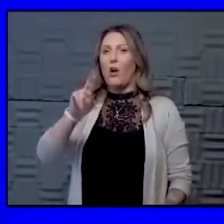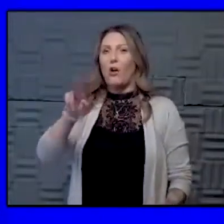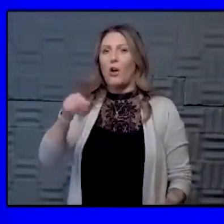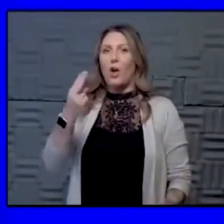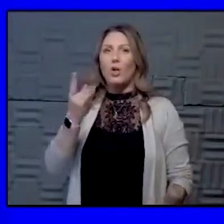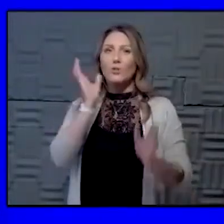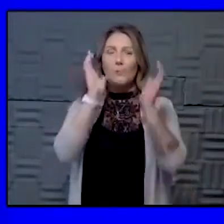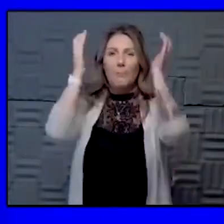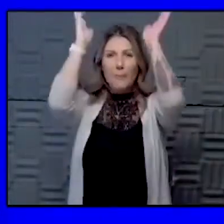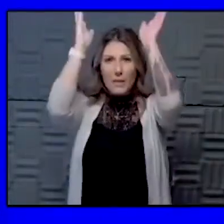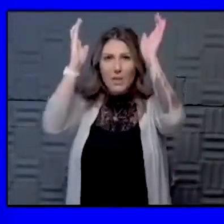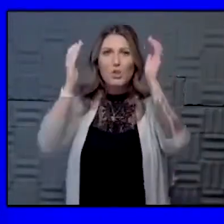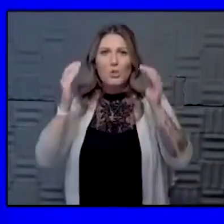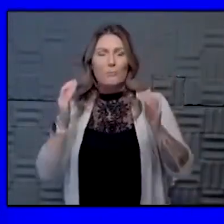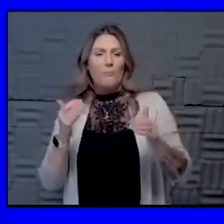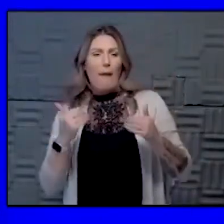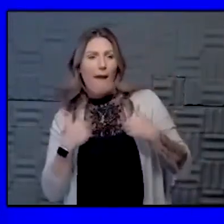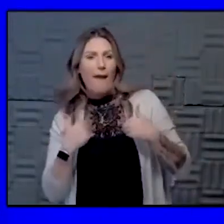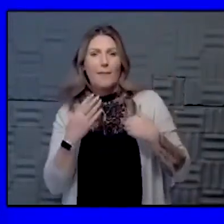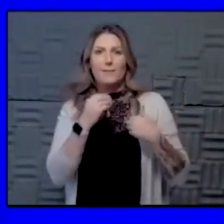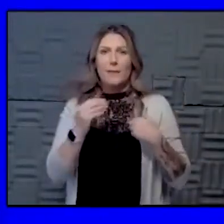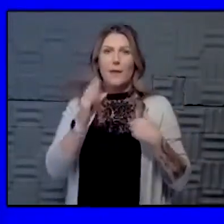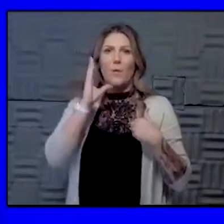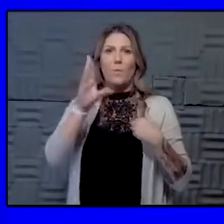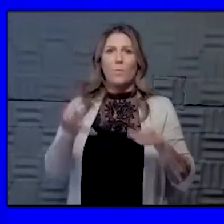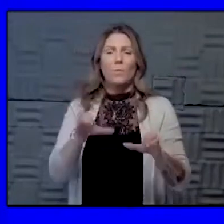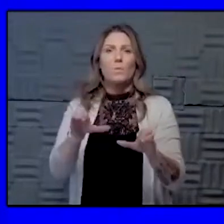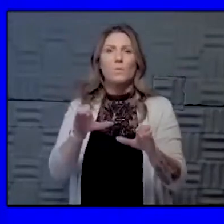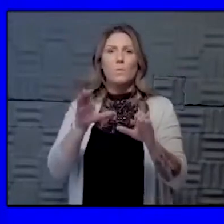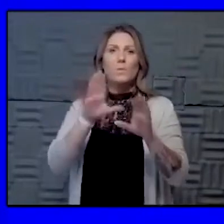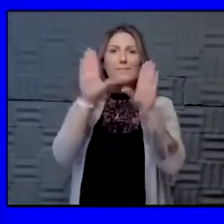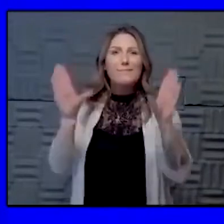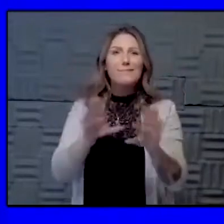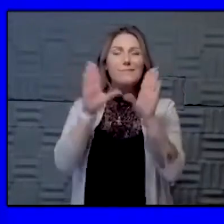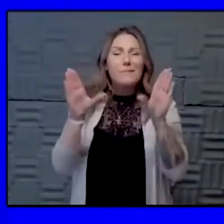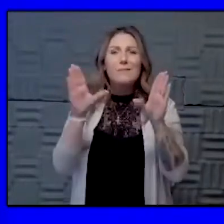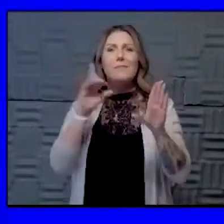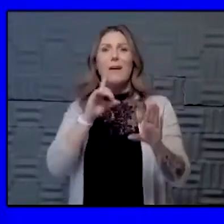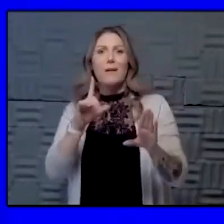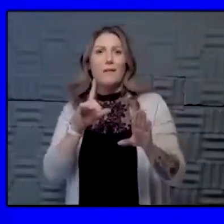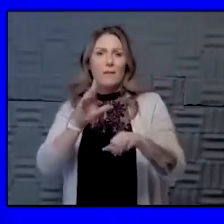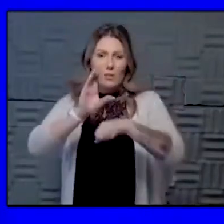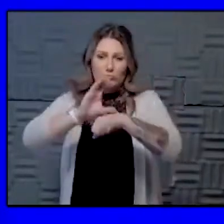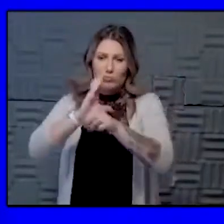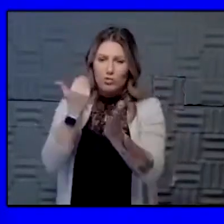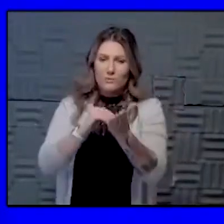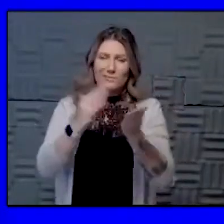be making Sunday obligation again in the Catholic diocese here in Kansas City.